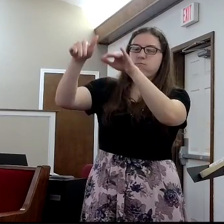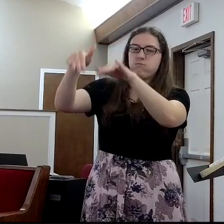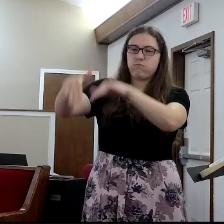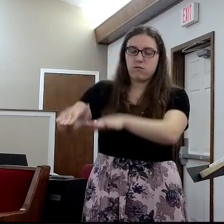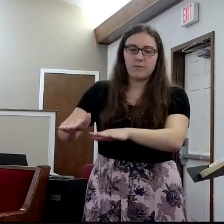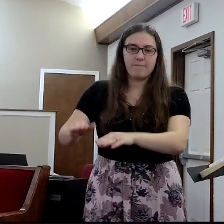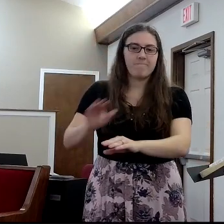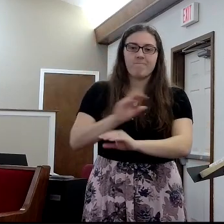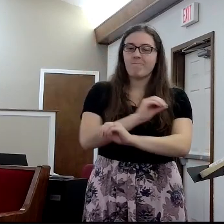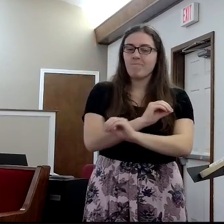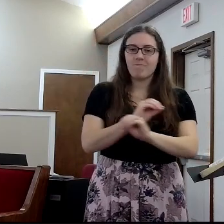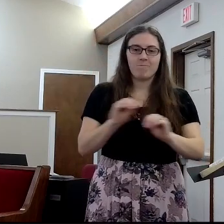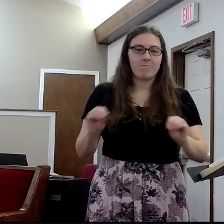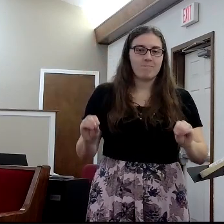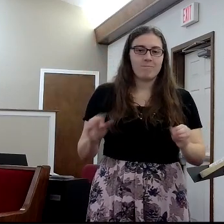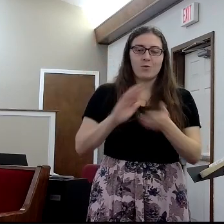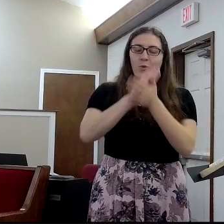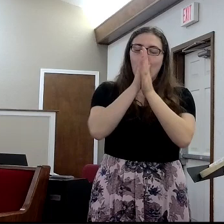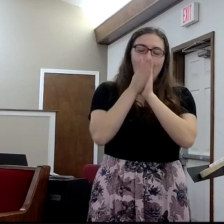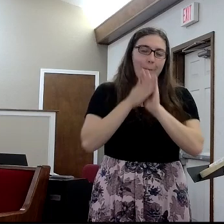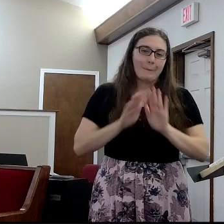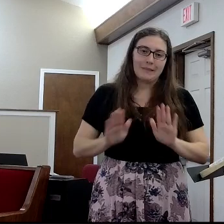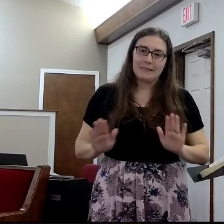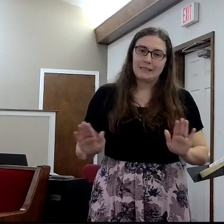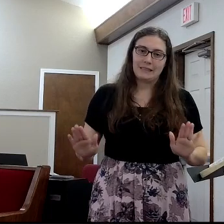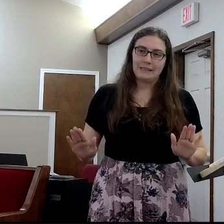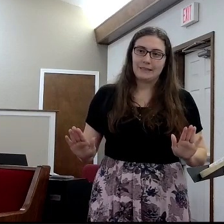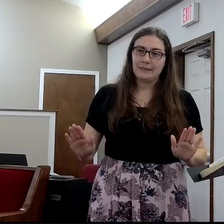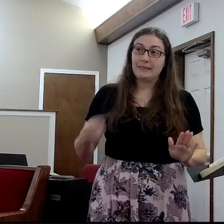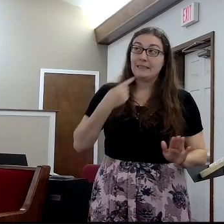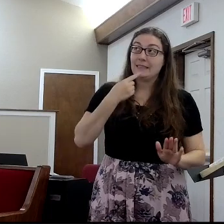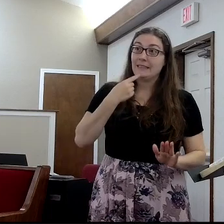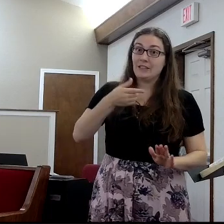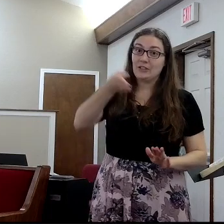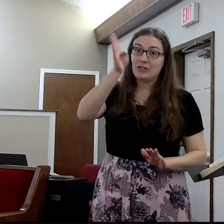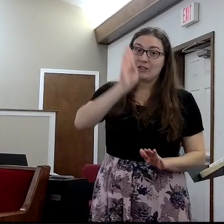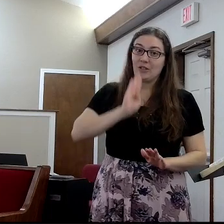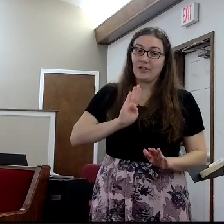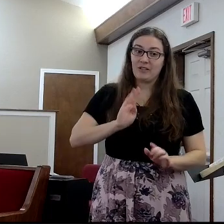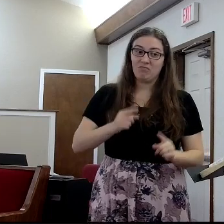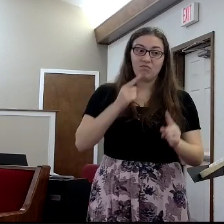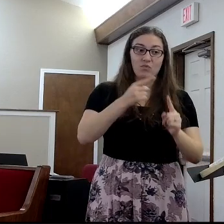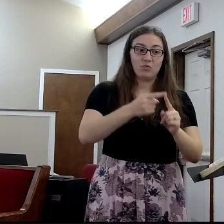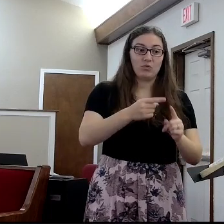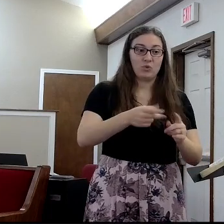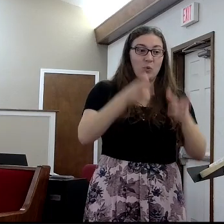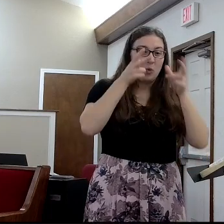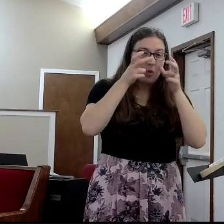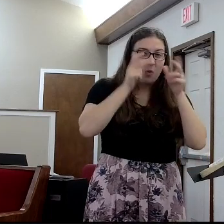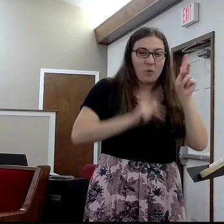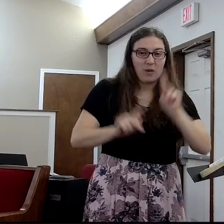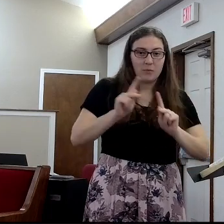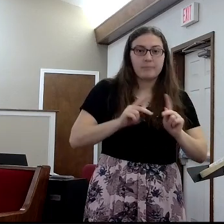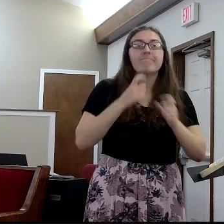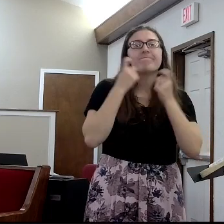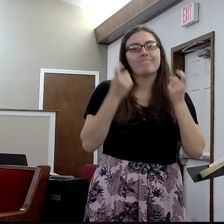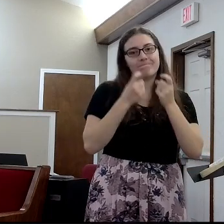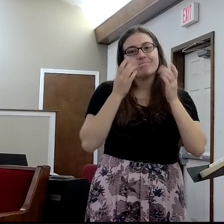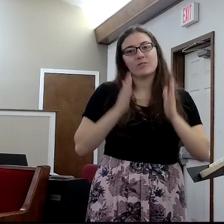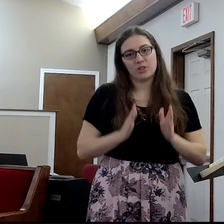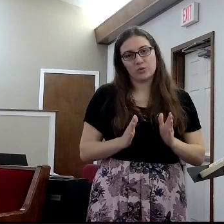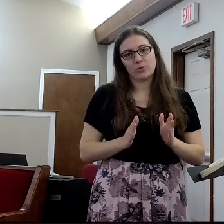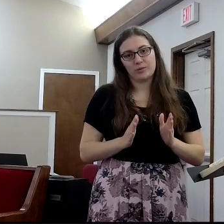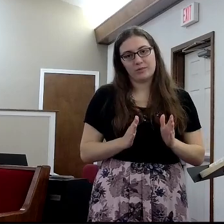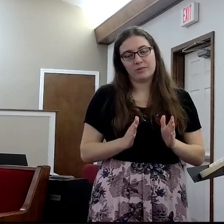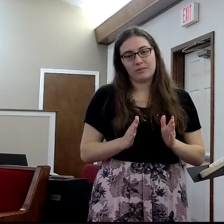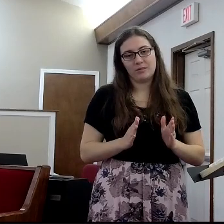rest, whose waters cast up mire and dirt, though there is no peace, saith my God, to the wicked. So the wicked